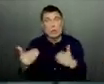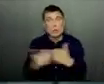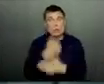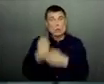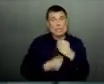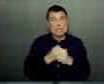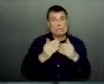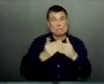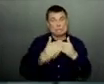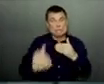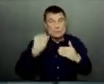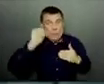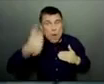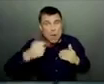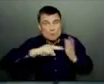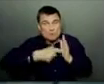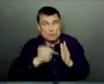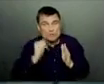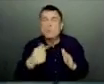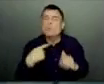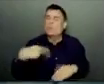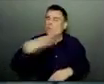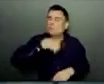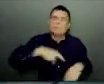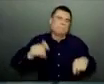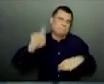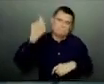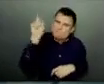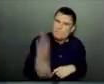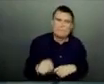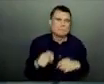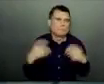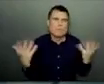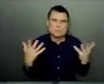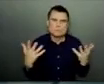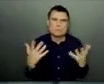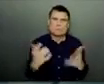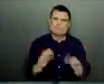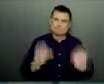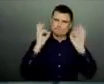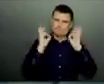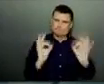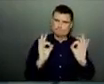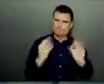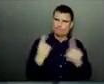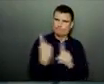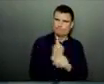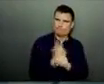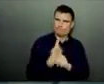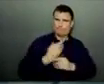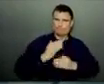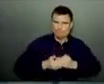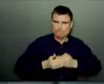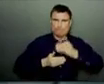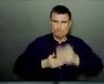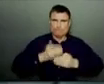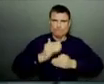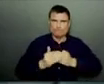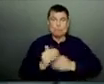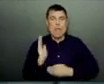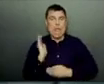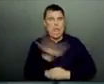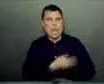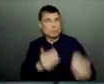on the right foot. And the only way we can get there is for all of us to continue to stay small and stay local,